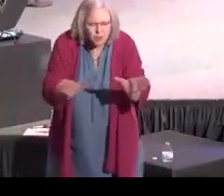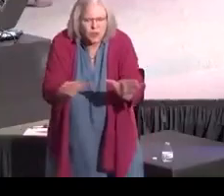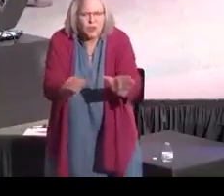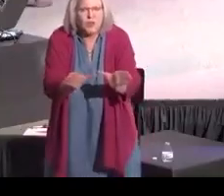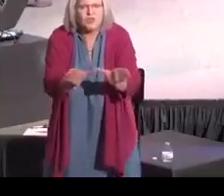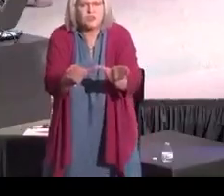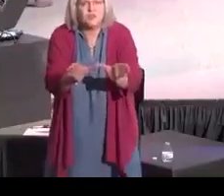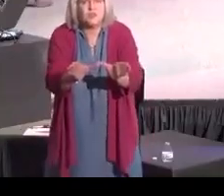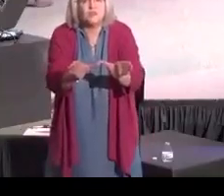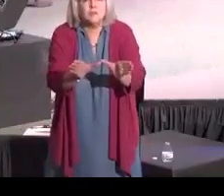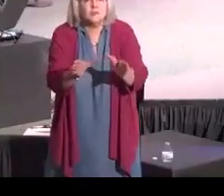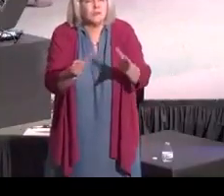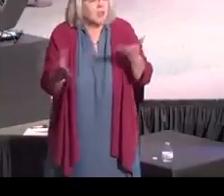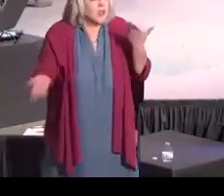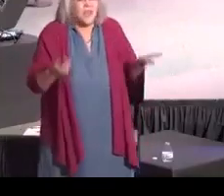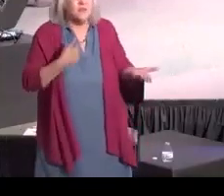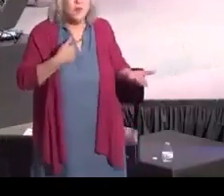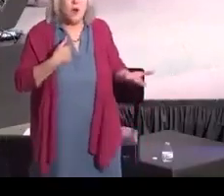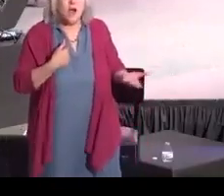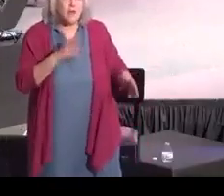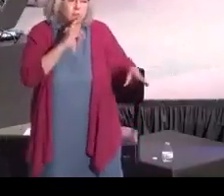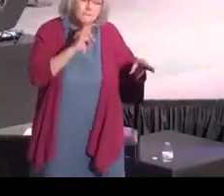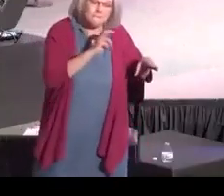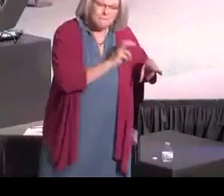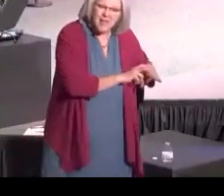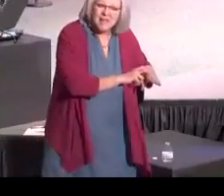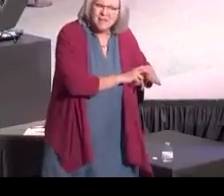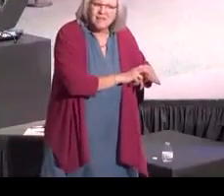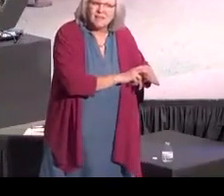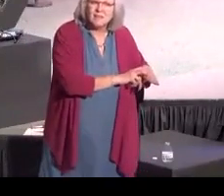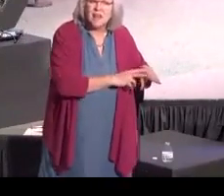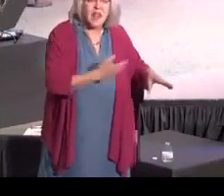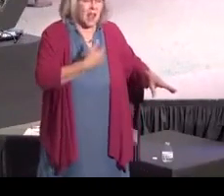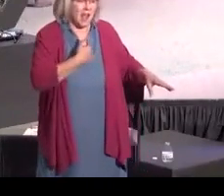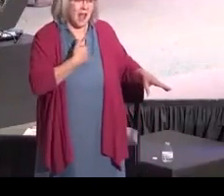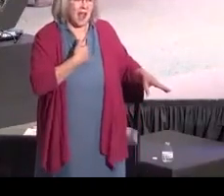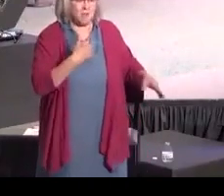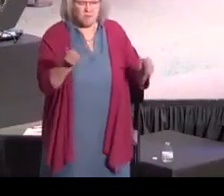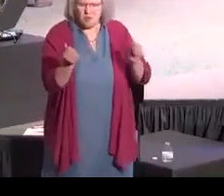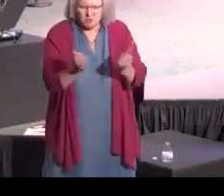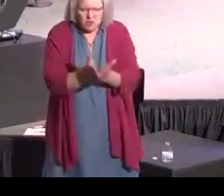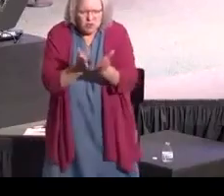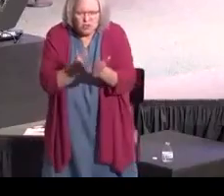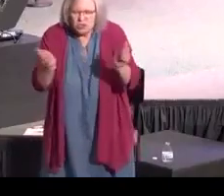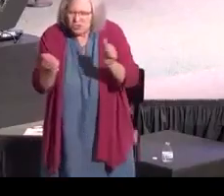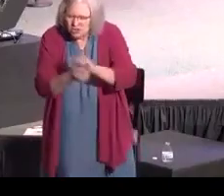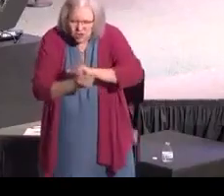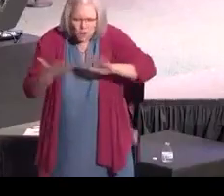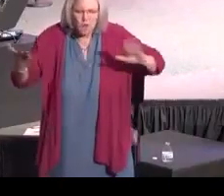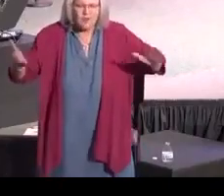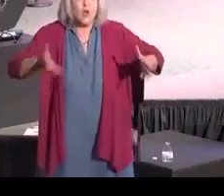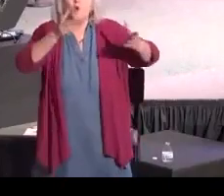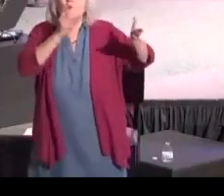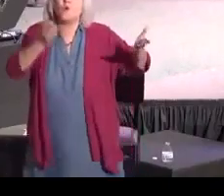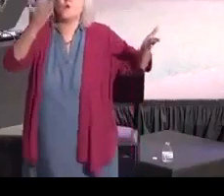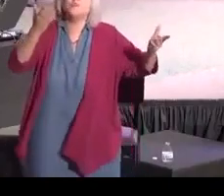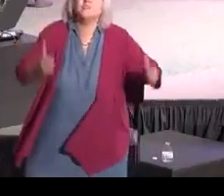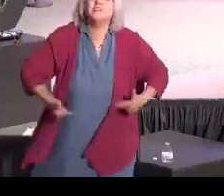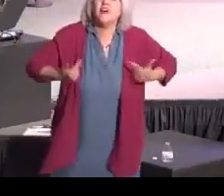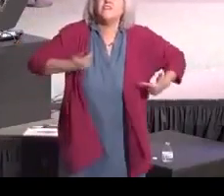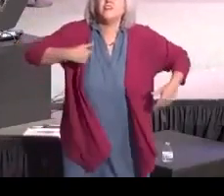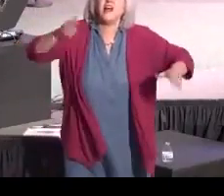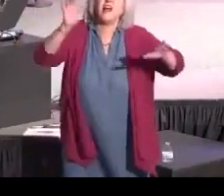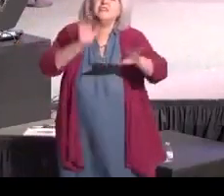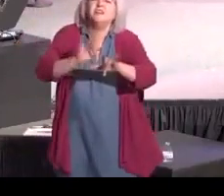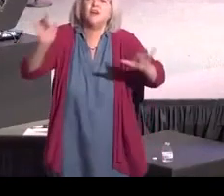encourage? Even though I've been bit, even though I've been shipwrecked, whose life can I